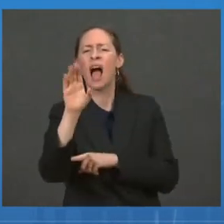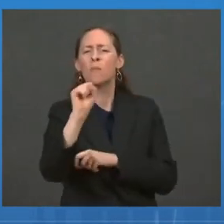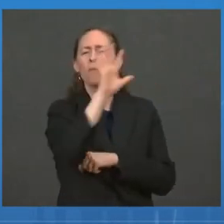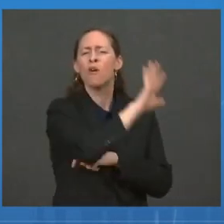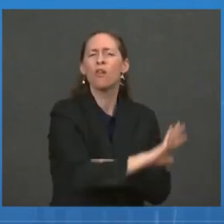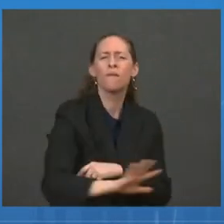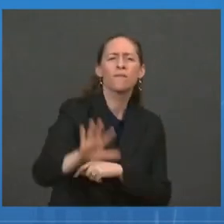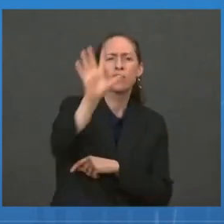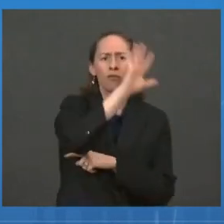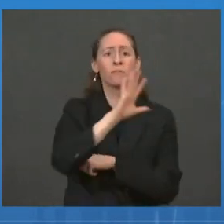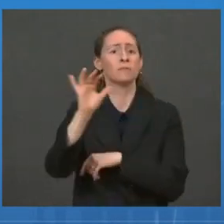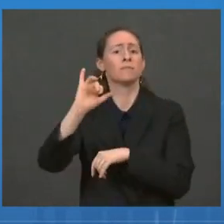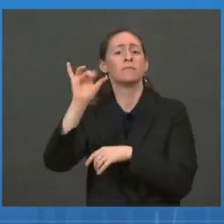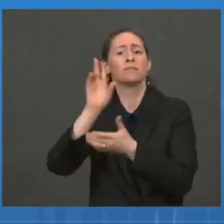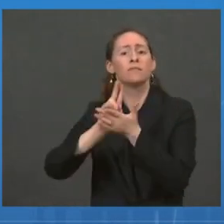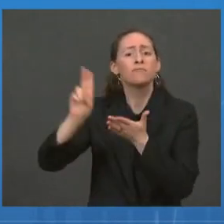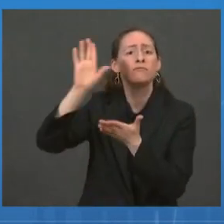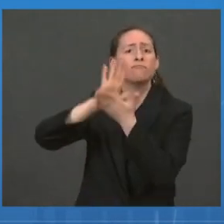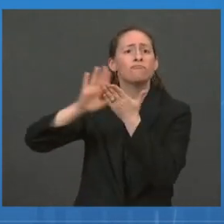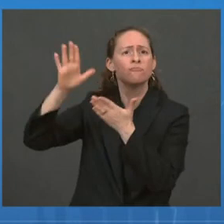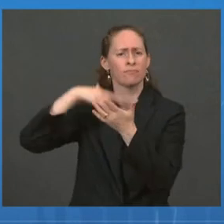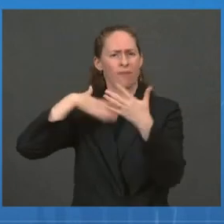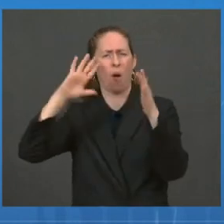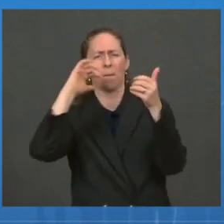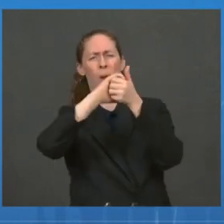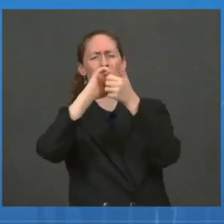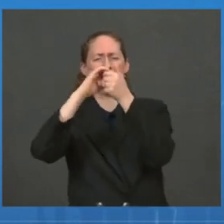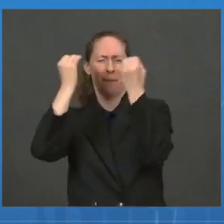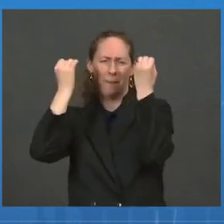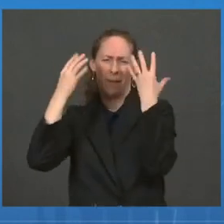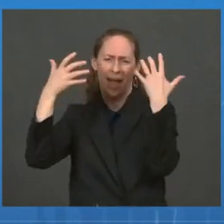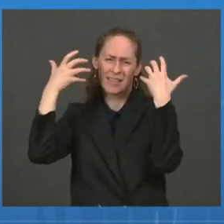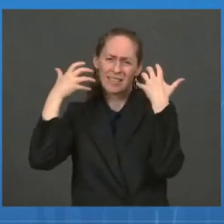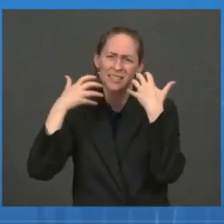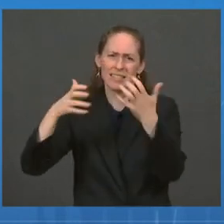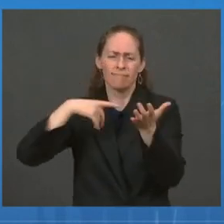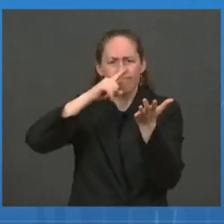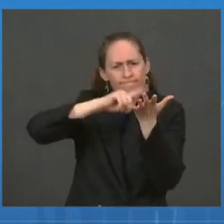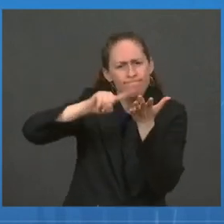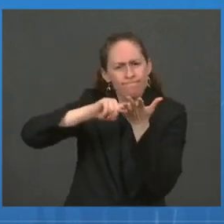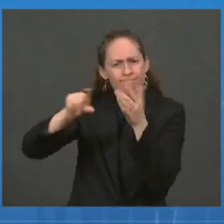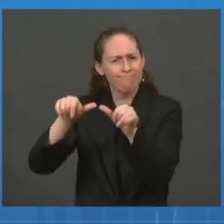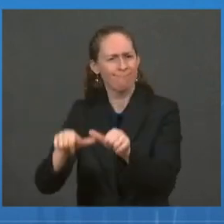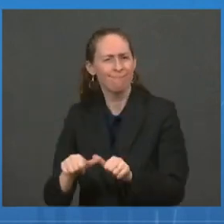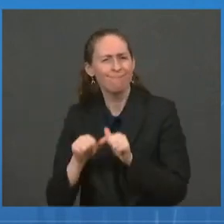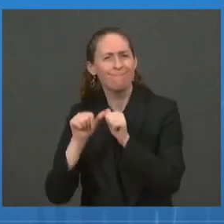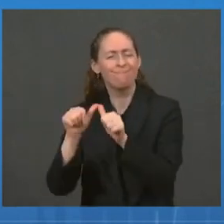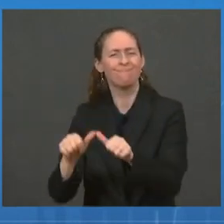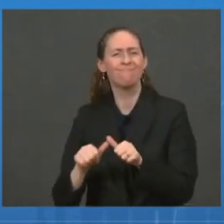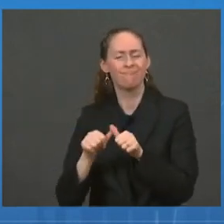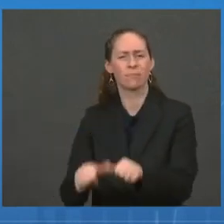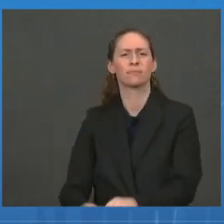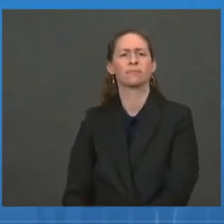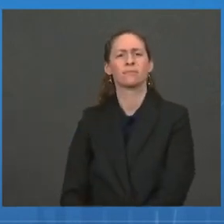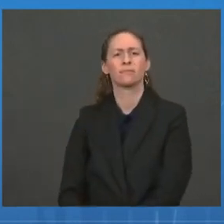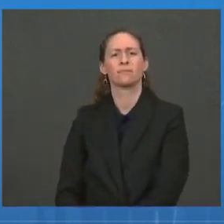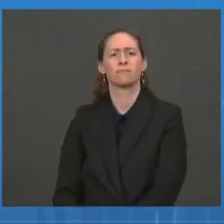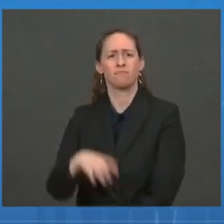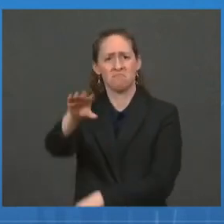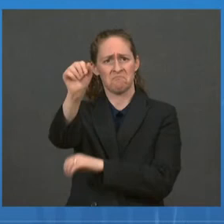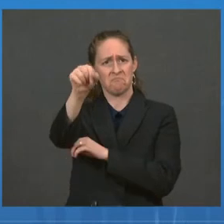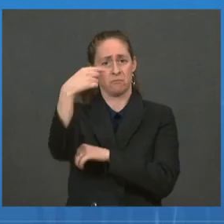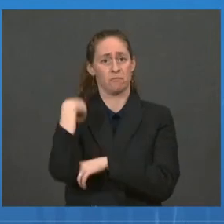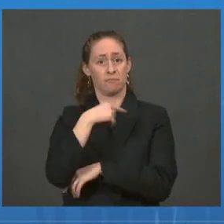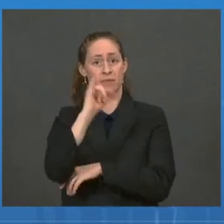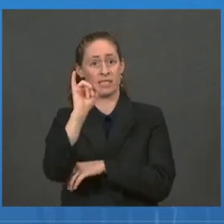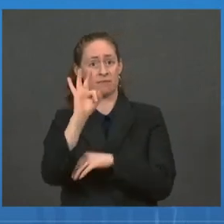system has demonstrated we can reliably detect new variants from alpha in the start of 2021 to delta over this past